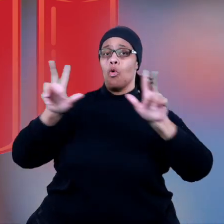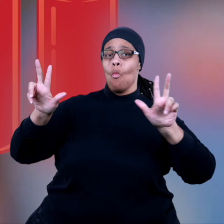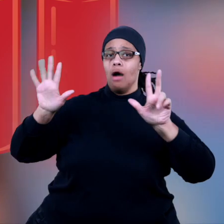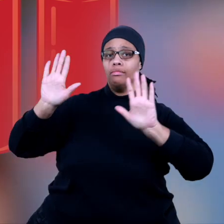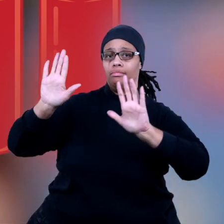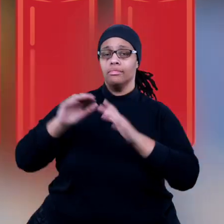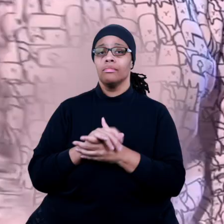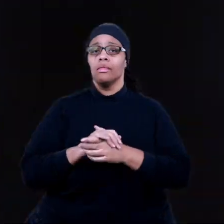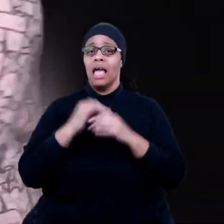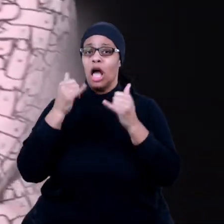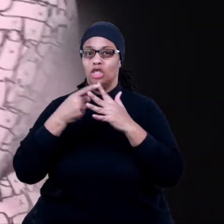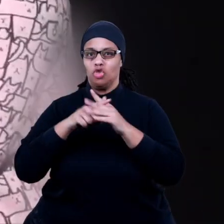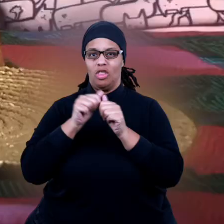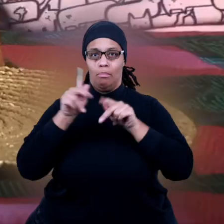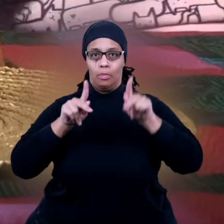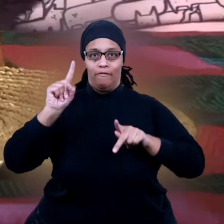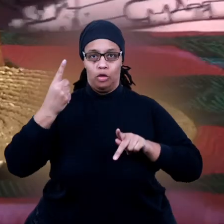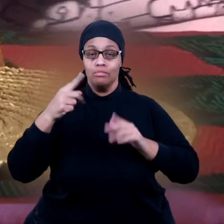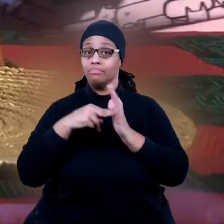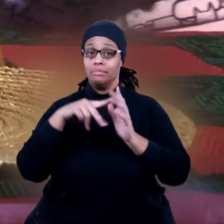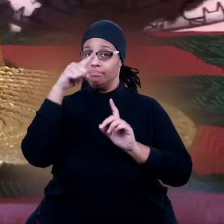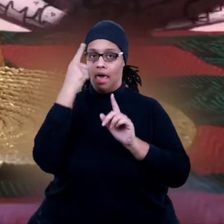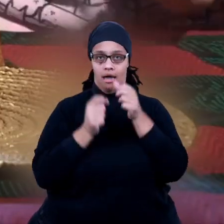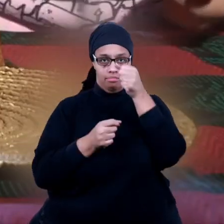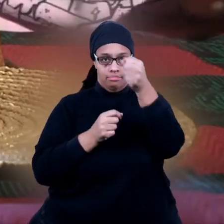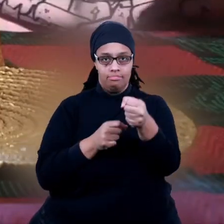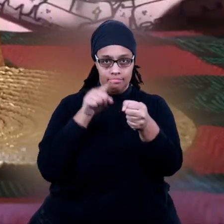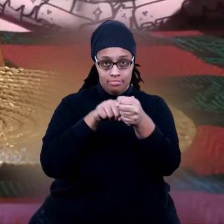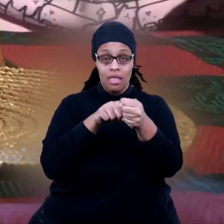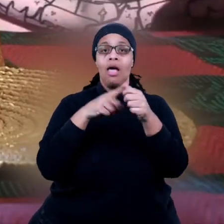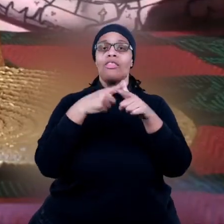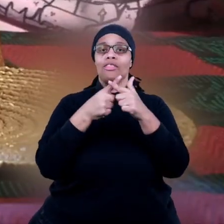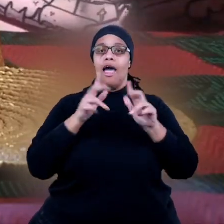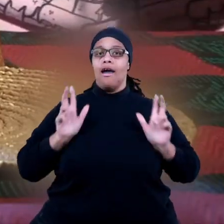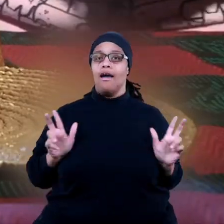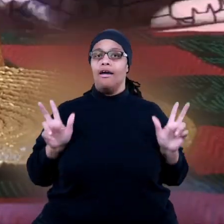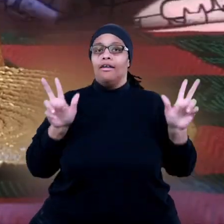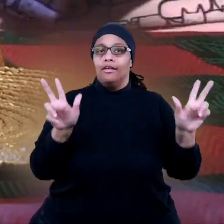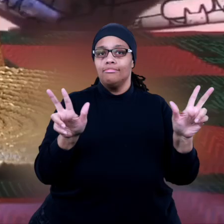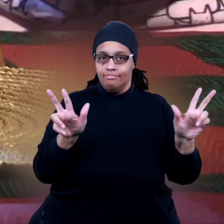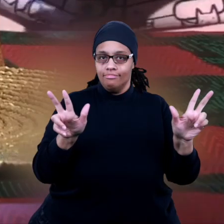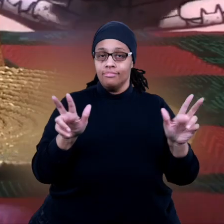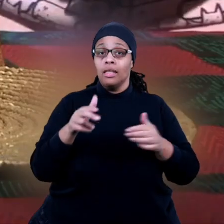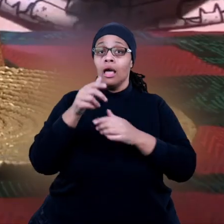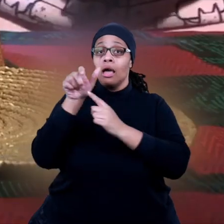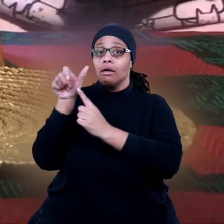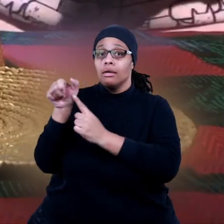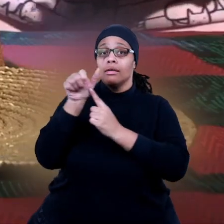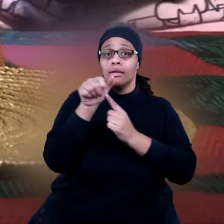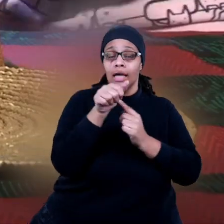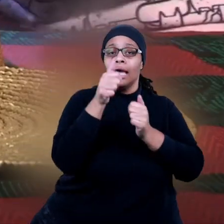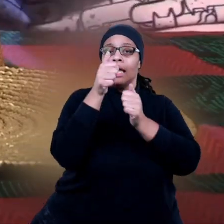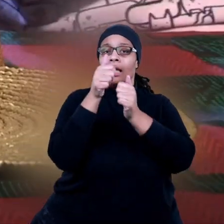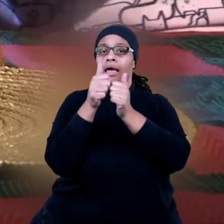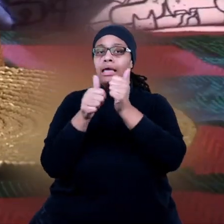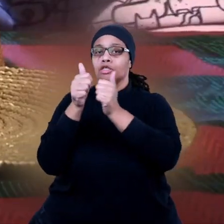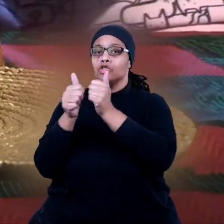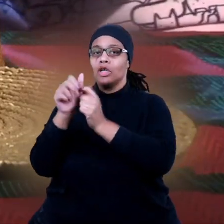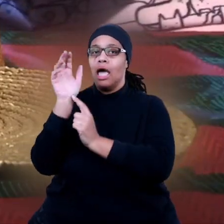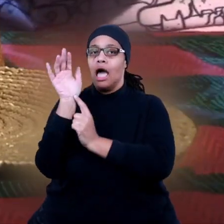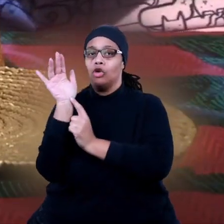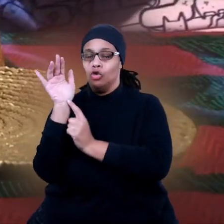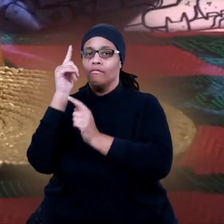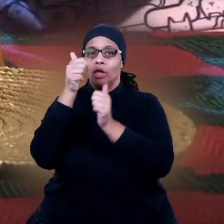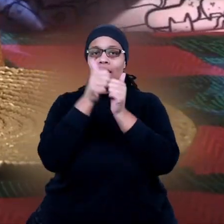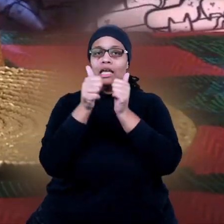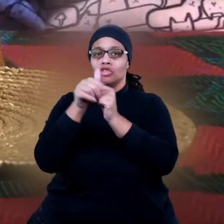Kwanzaa. We always start with the people first, and then we put the candle up, and we light a different candle each night.